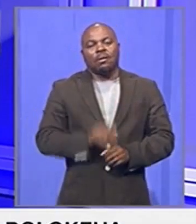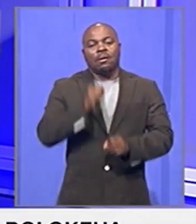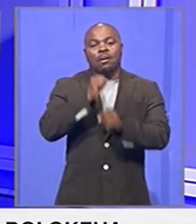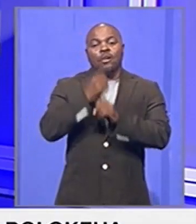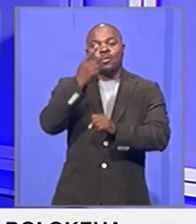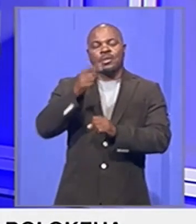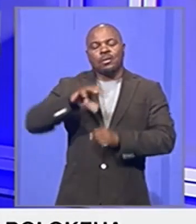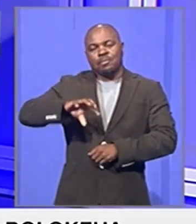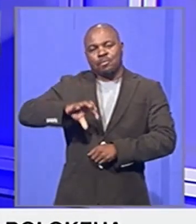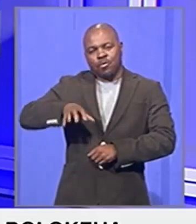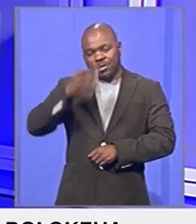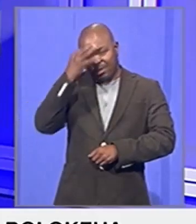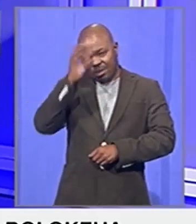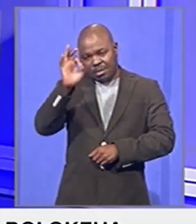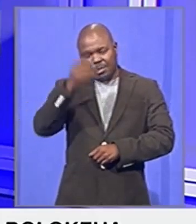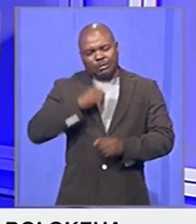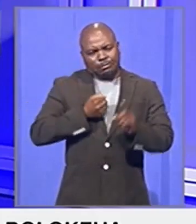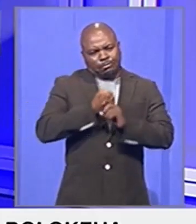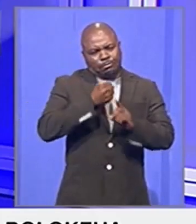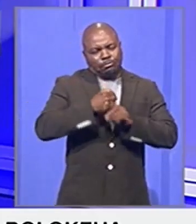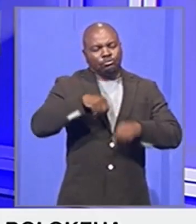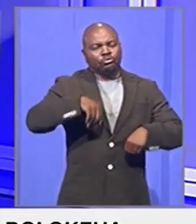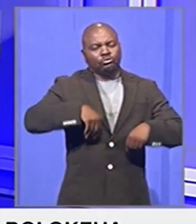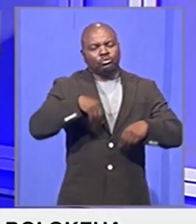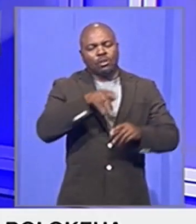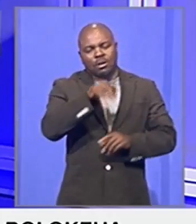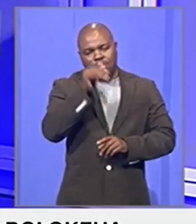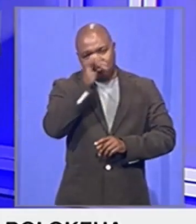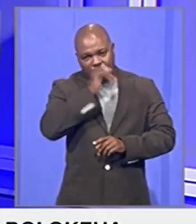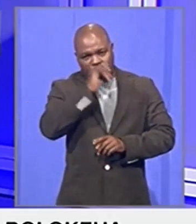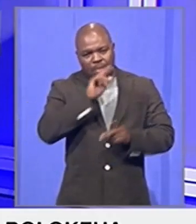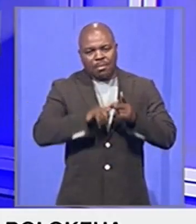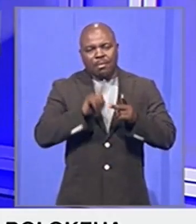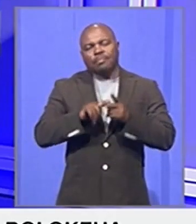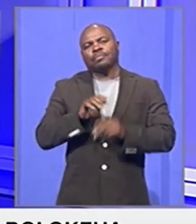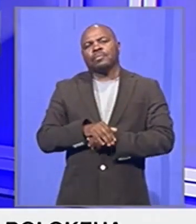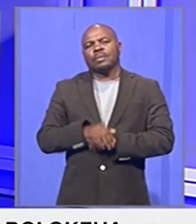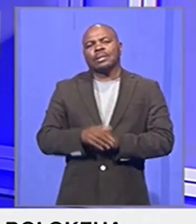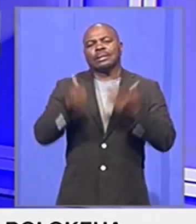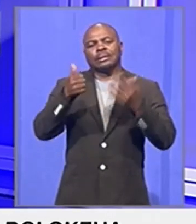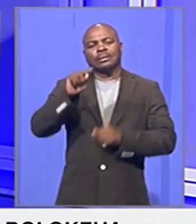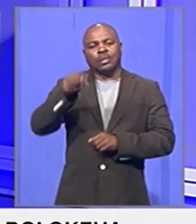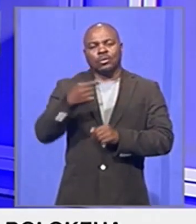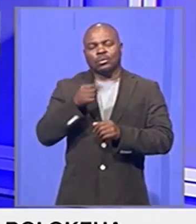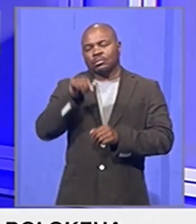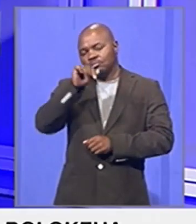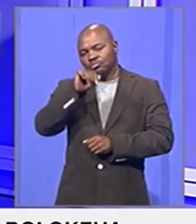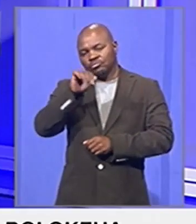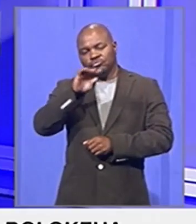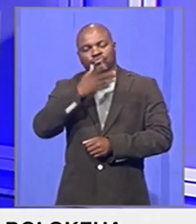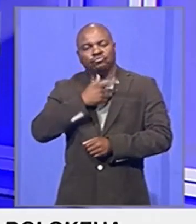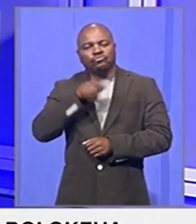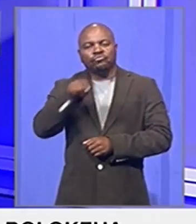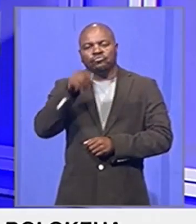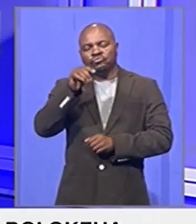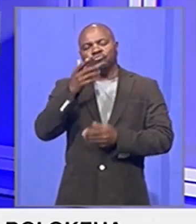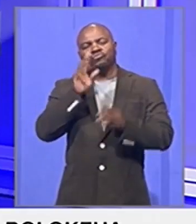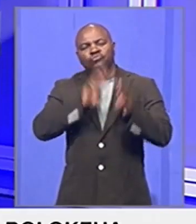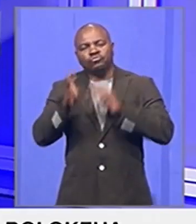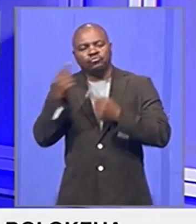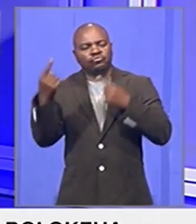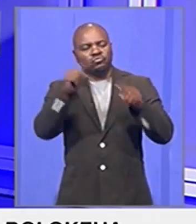nka mehato e matla ho lwantsha bonokwane provinceng moo balebedi ba ka bang dikete tse tsheletseng ba tlang ho romelwa ho phatlalla le province bakeng sa ho